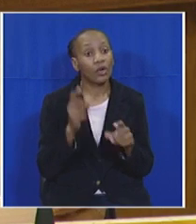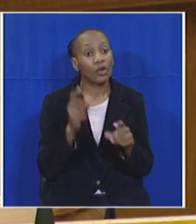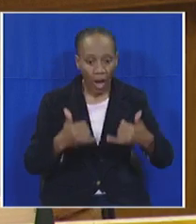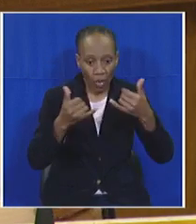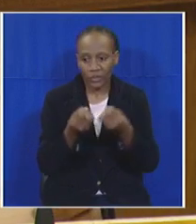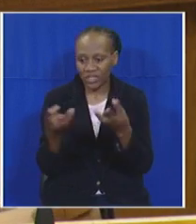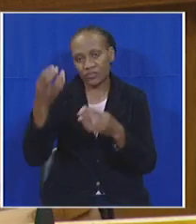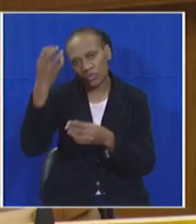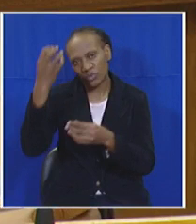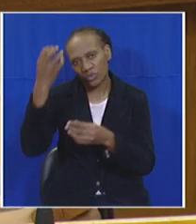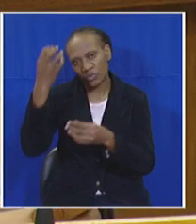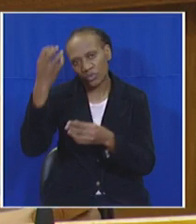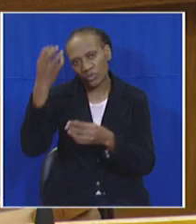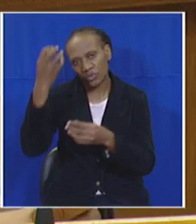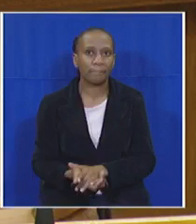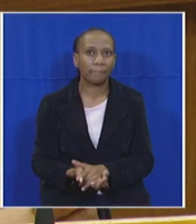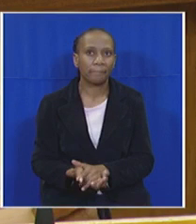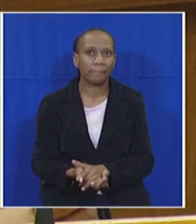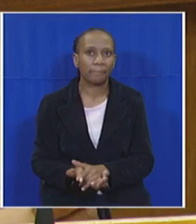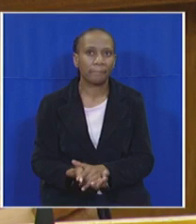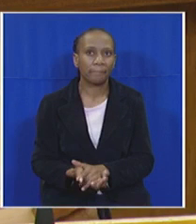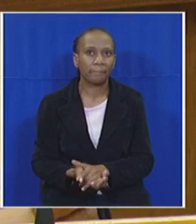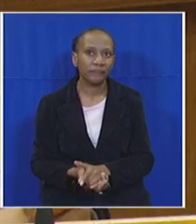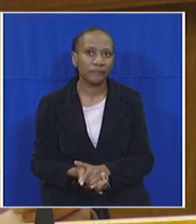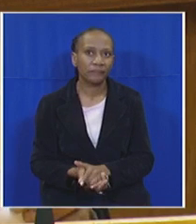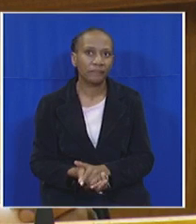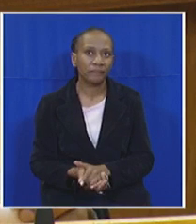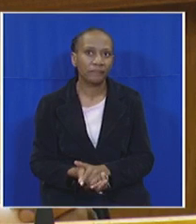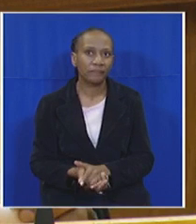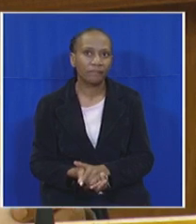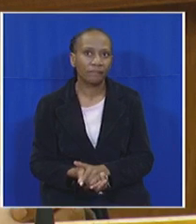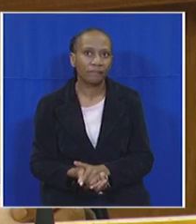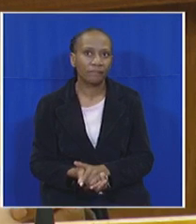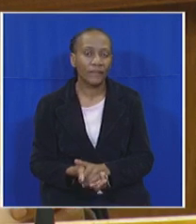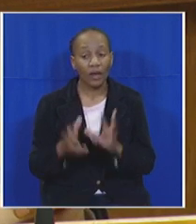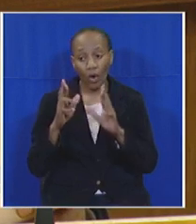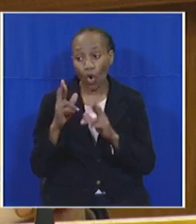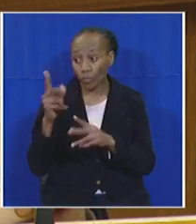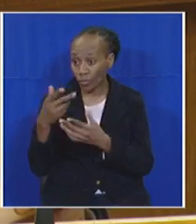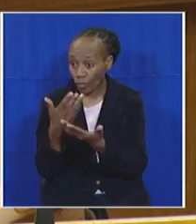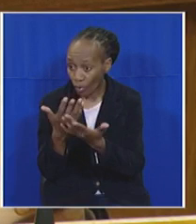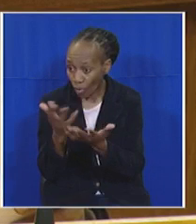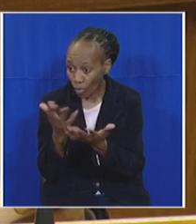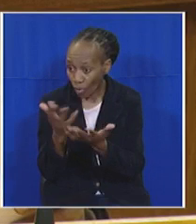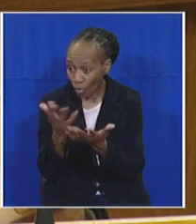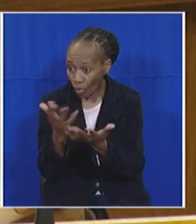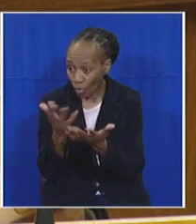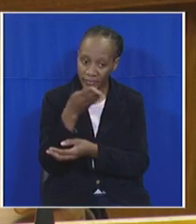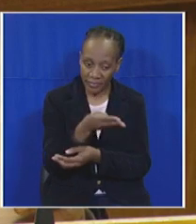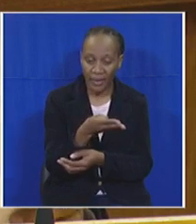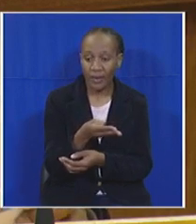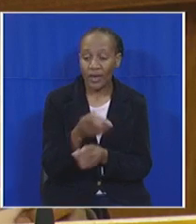hoping, therefore, that you'll accede to the request by traditional leaders. They are asking the